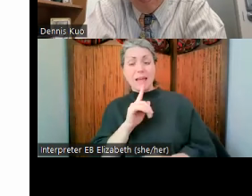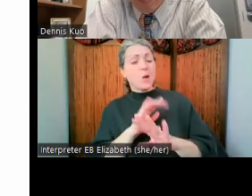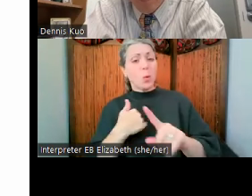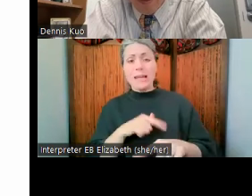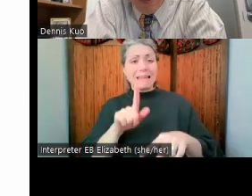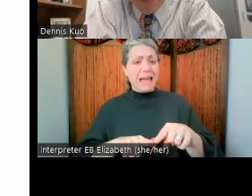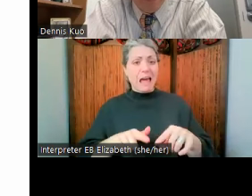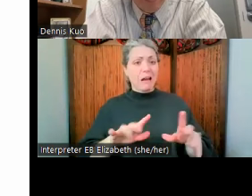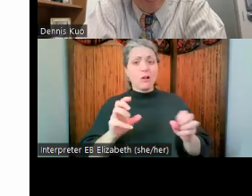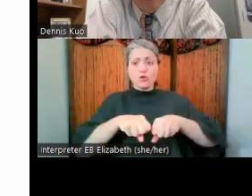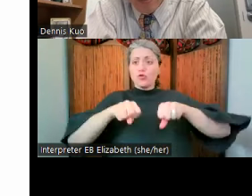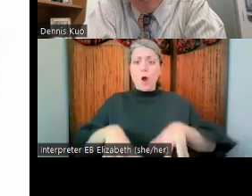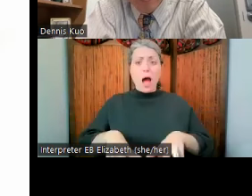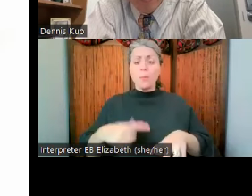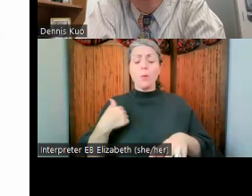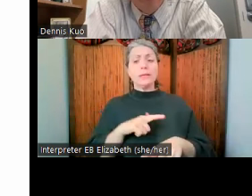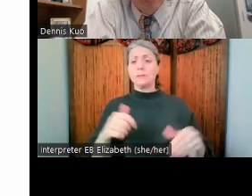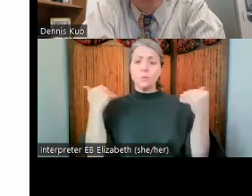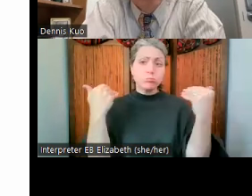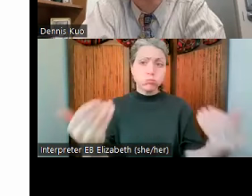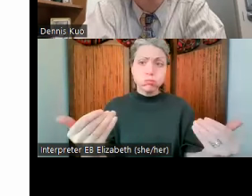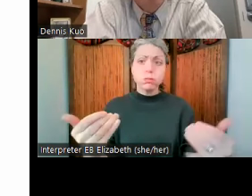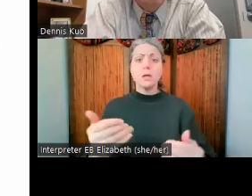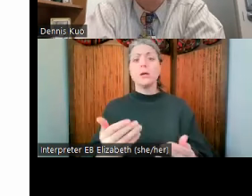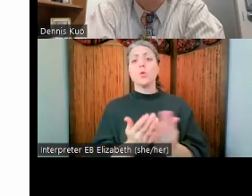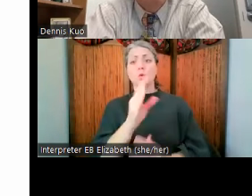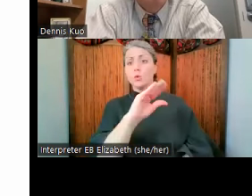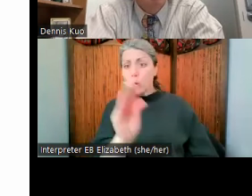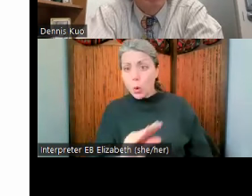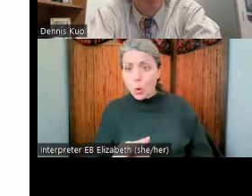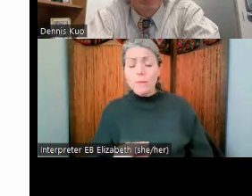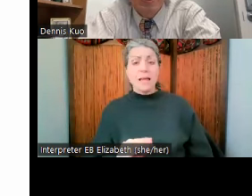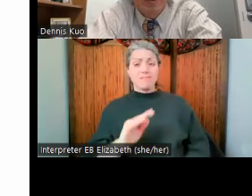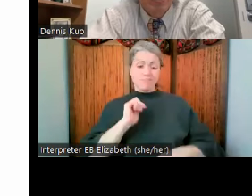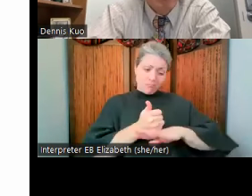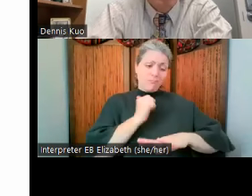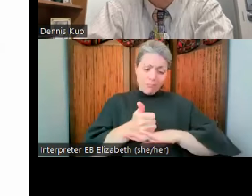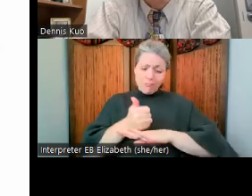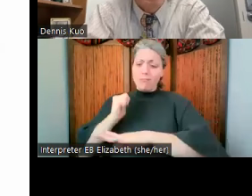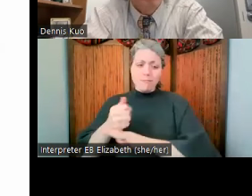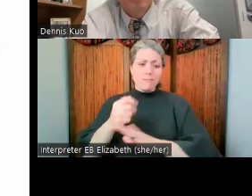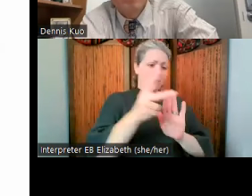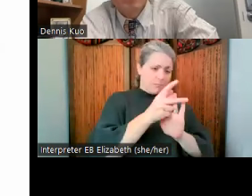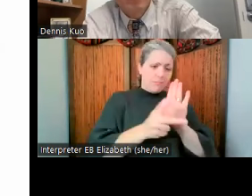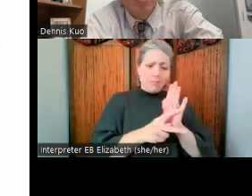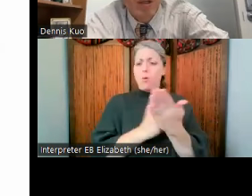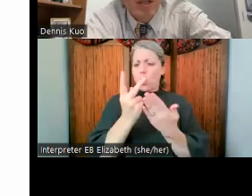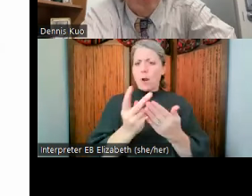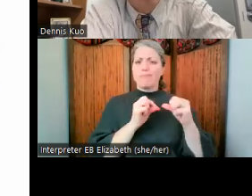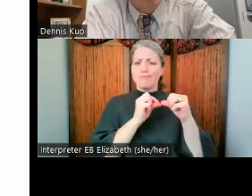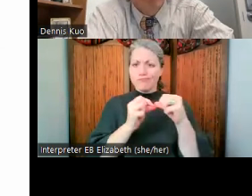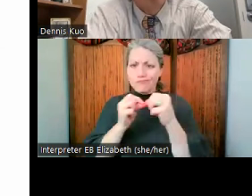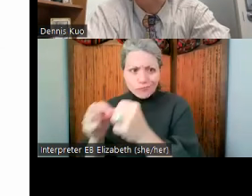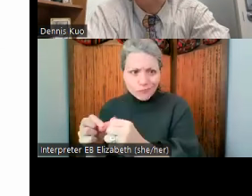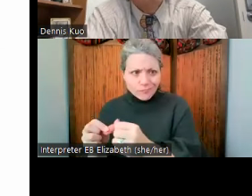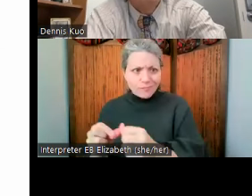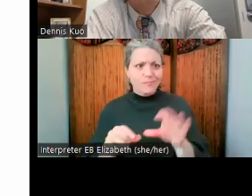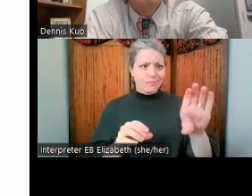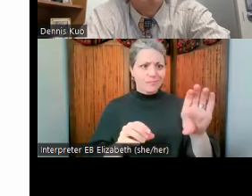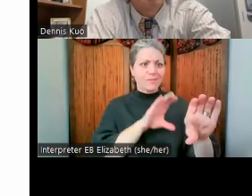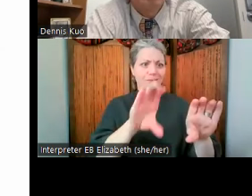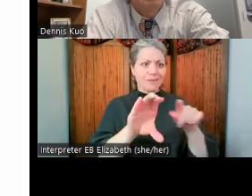and the system really needs our attention. It's now. There was a National Children Youth with Special Healthcare Needs Summit in the fall of 2020. Over